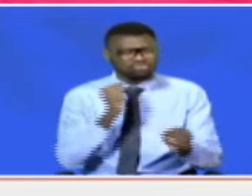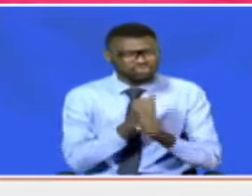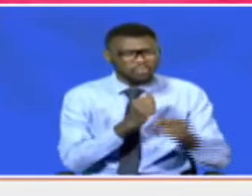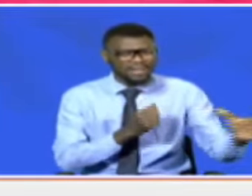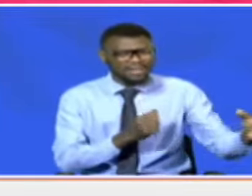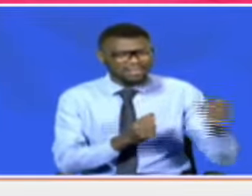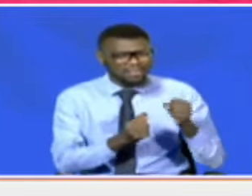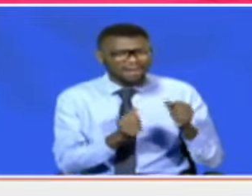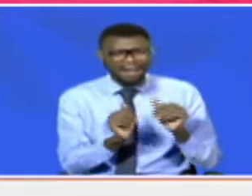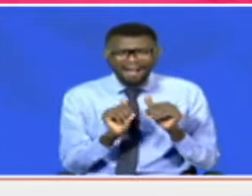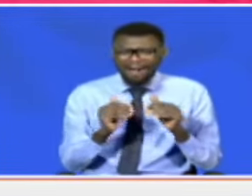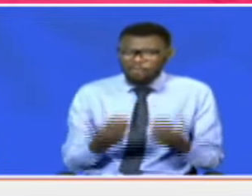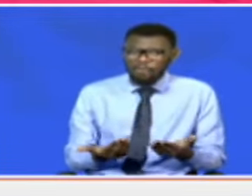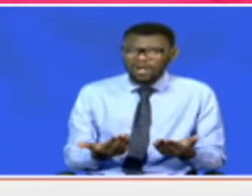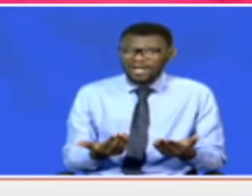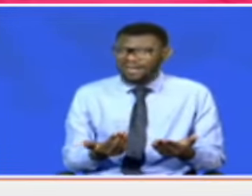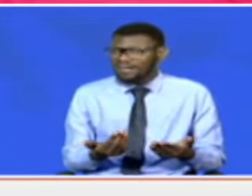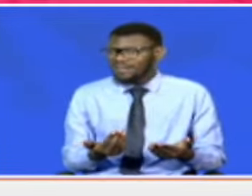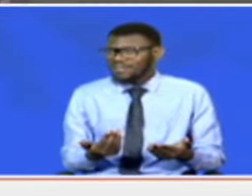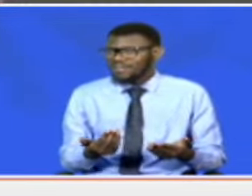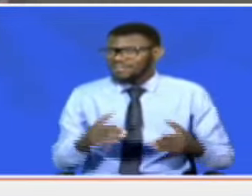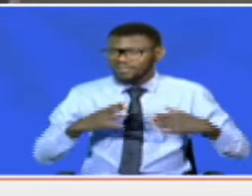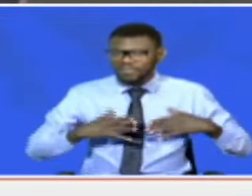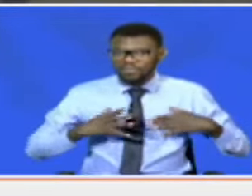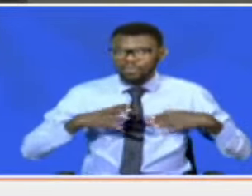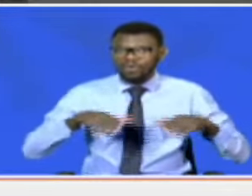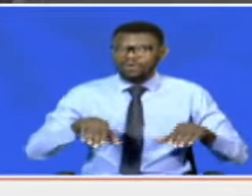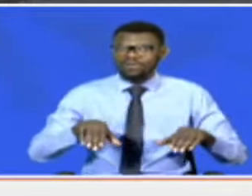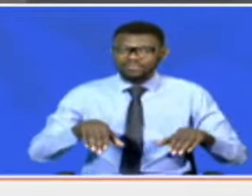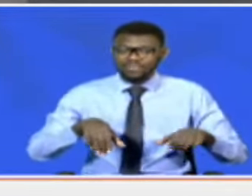Itakuwaje? Utakumbuka mwana bodaboda aje?